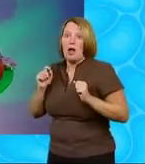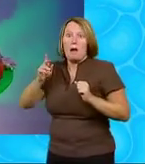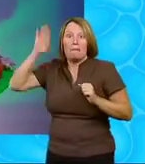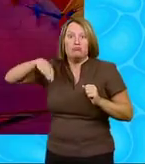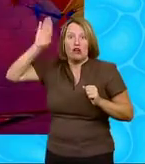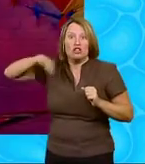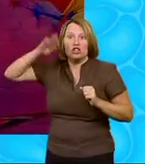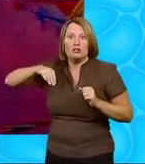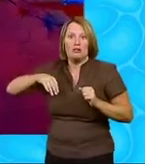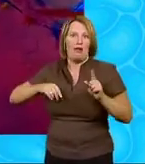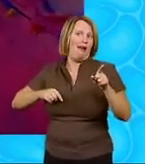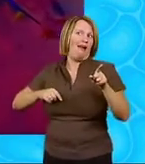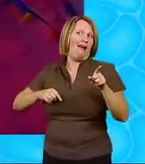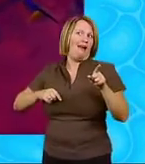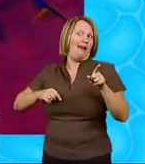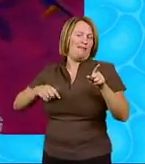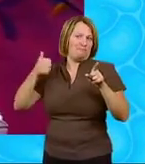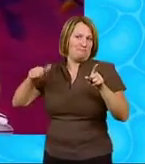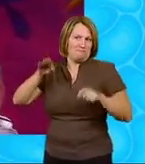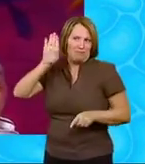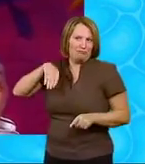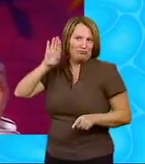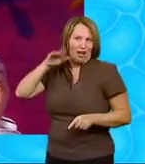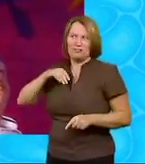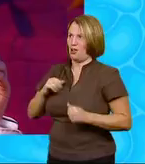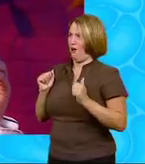Paintbrush! It is indeed a paintbrush. Ah.